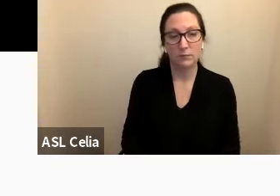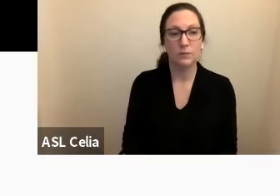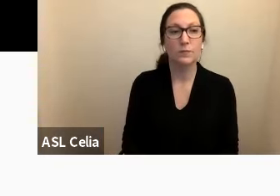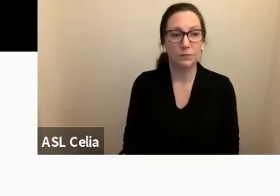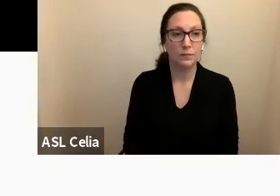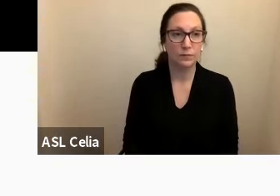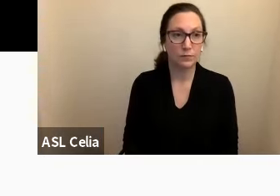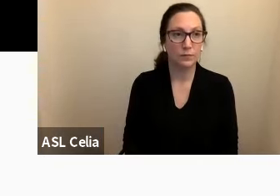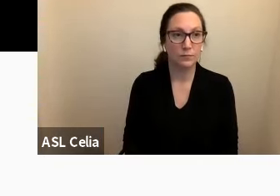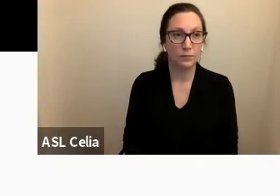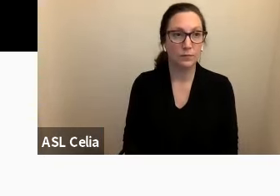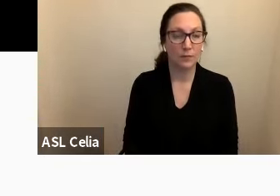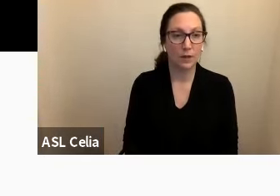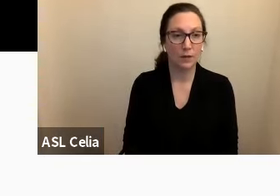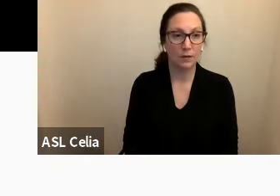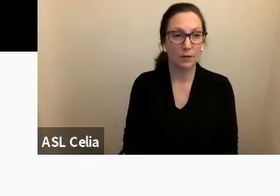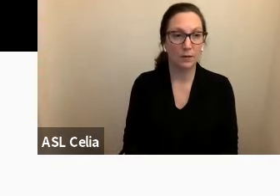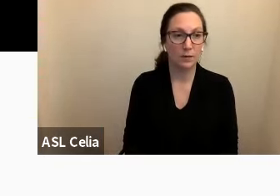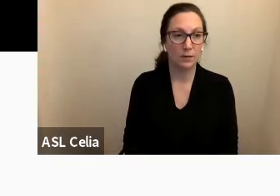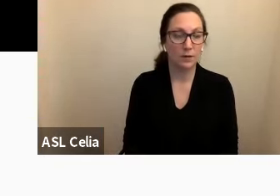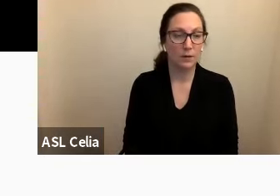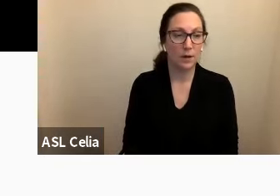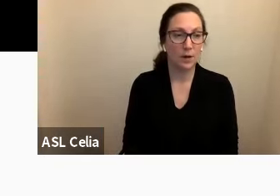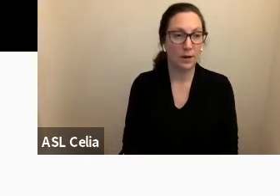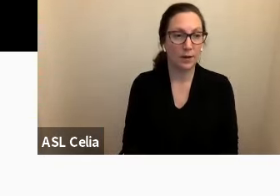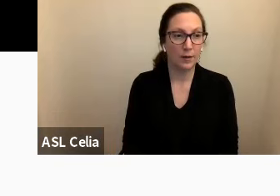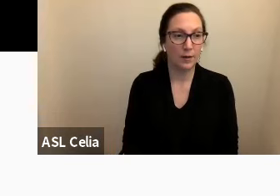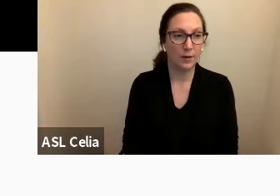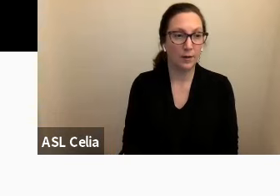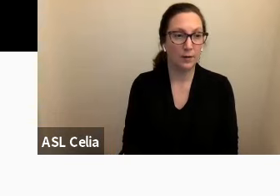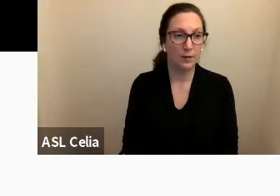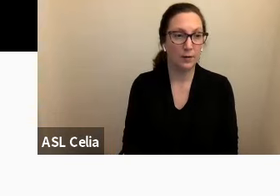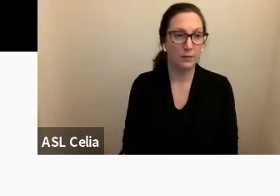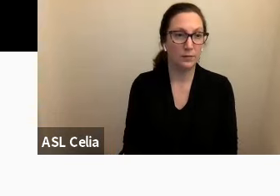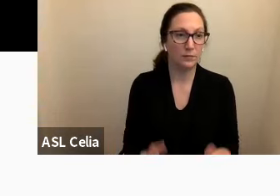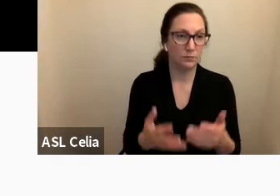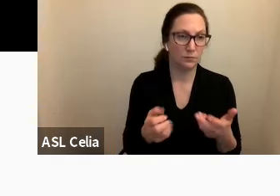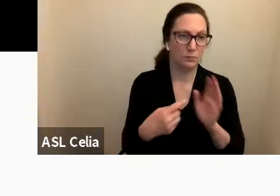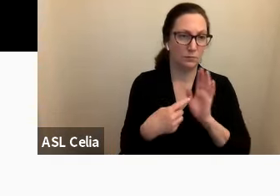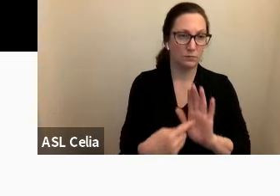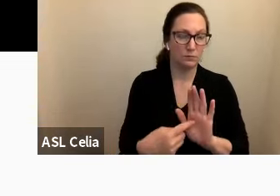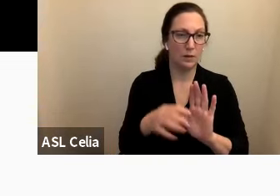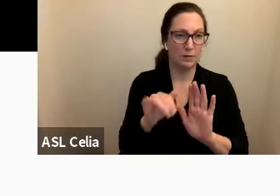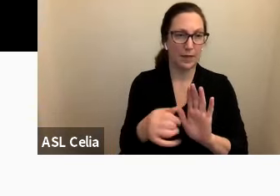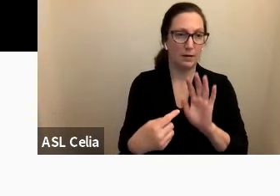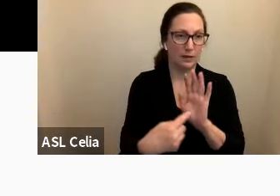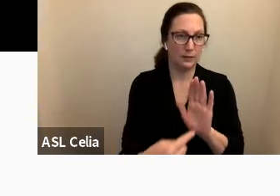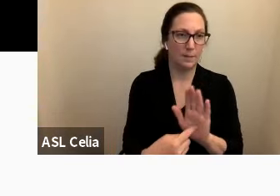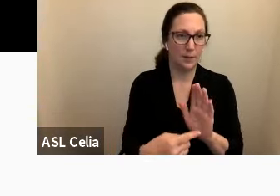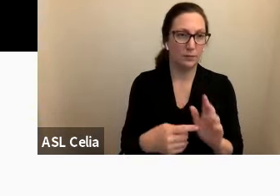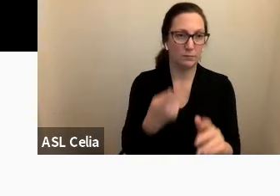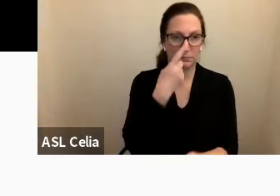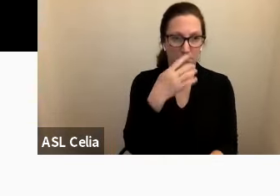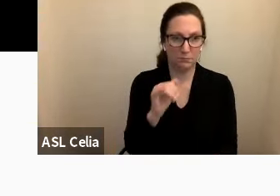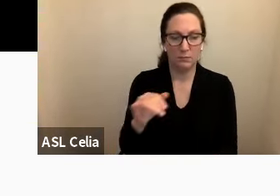That would be something to discuss, but wanted to show this as an example of what census tract data